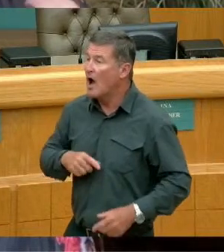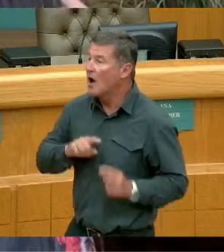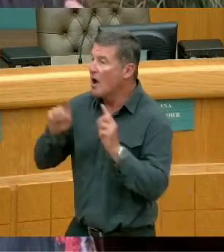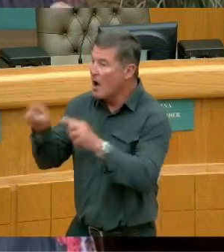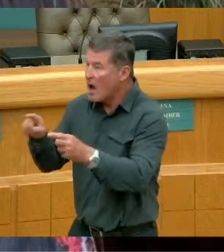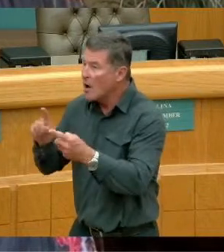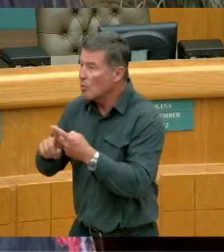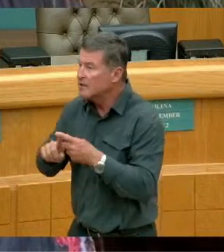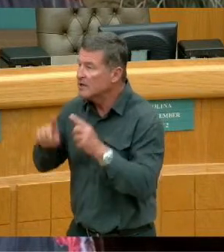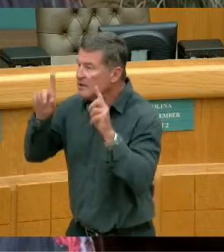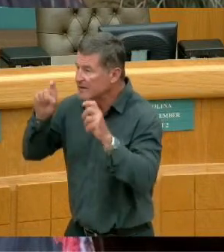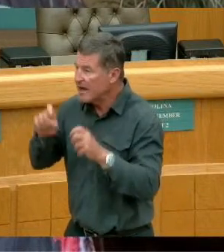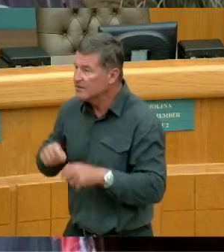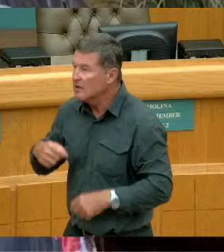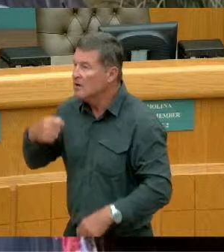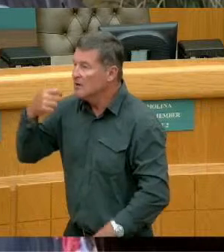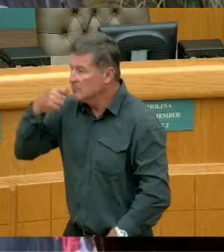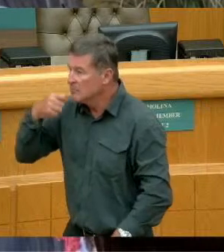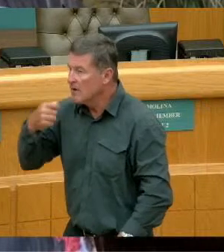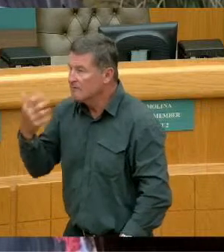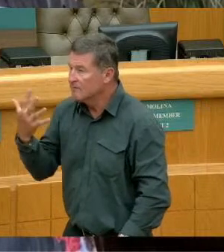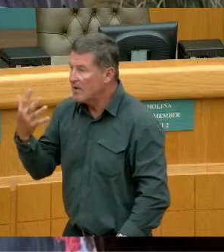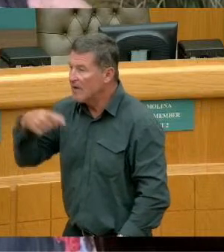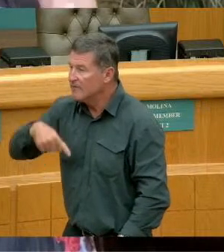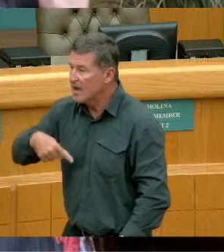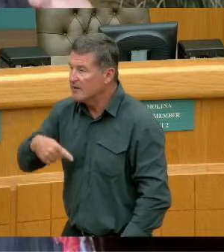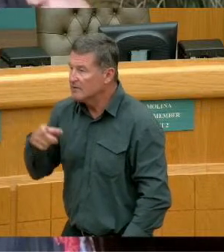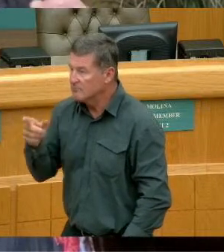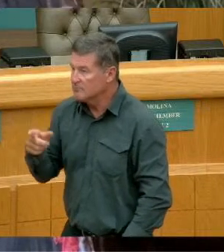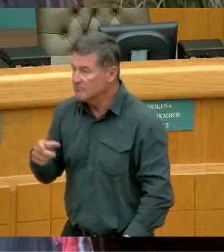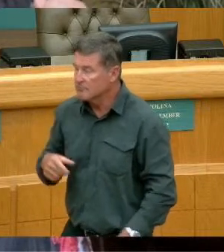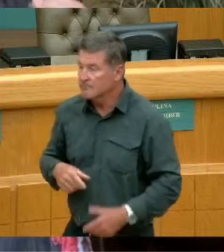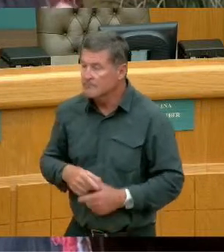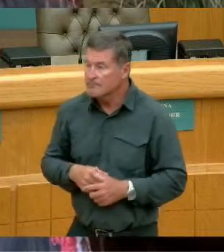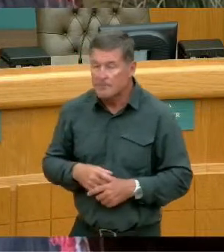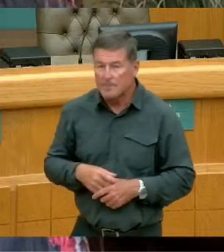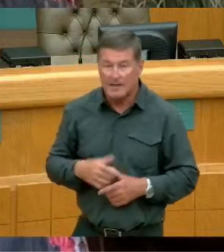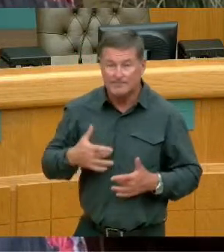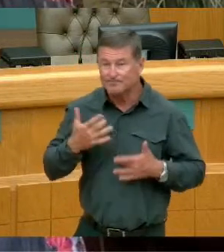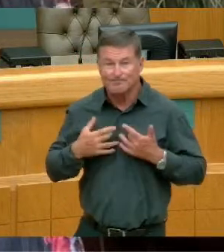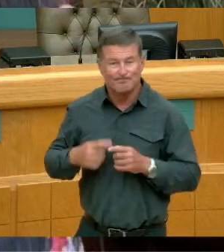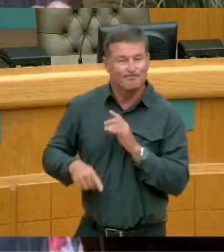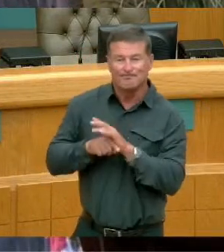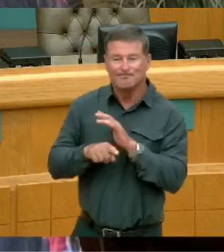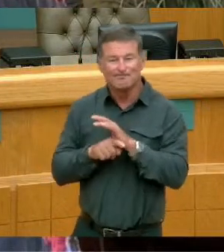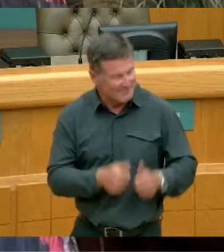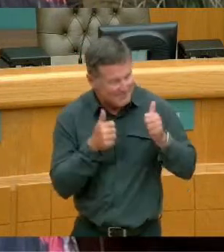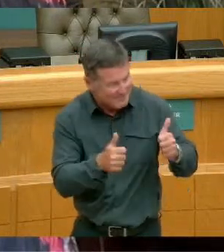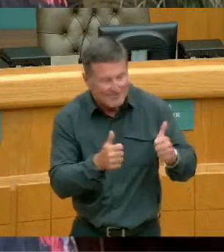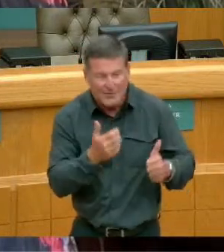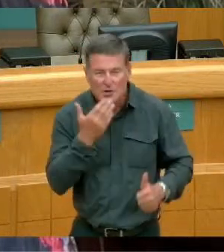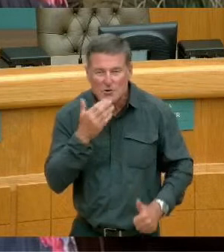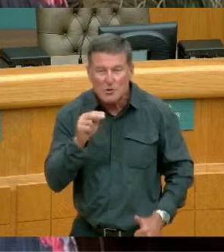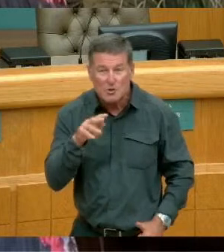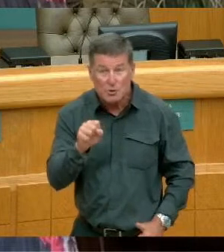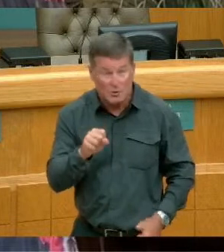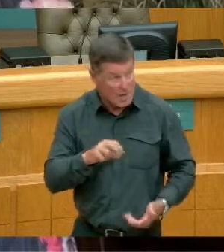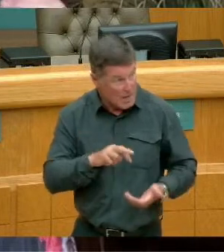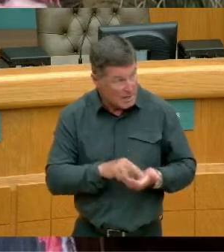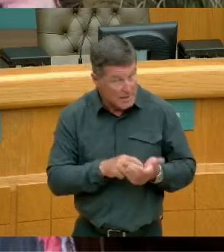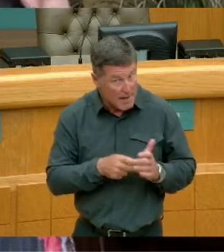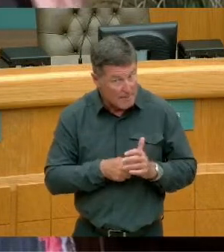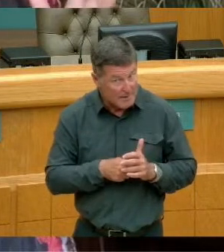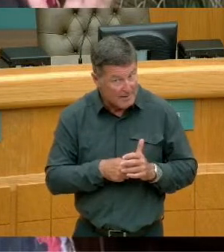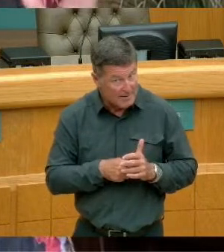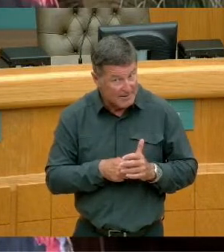infrastructure person and I need to get to work. So I took a test and I'm so excited, it was negative. That's great. That does not mean that